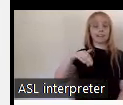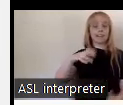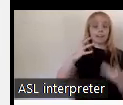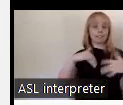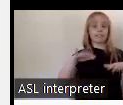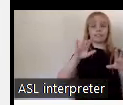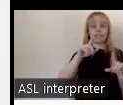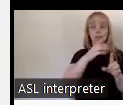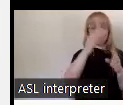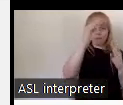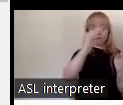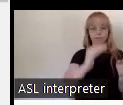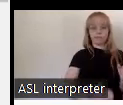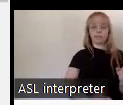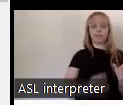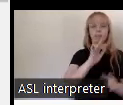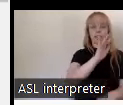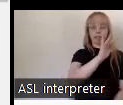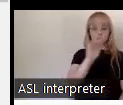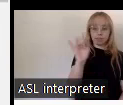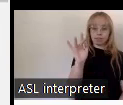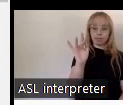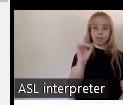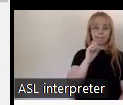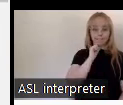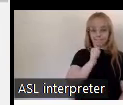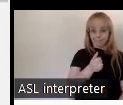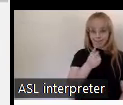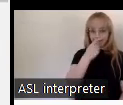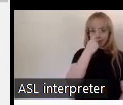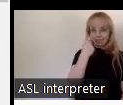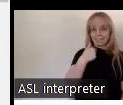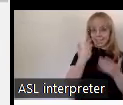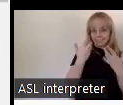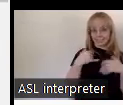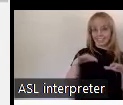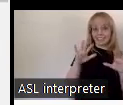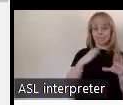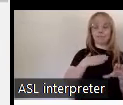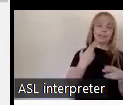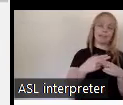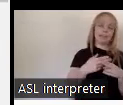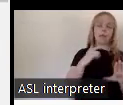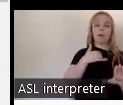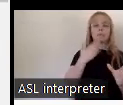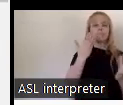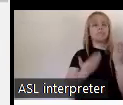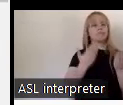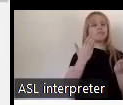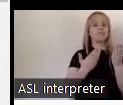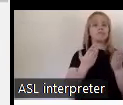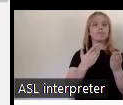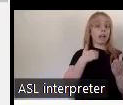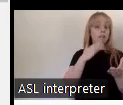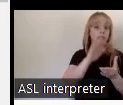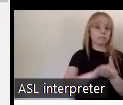these would all be blank. They're not blank because they've been done. So my name, but maybe I got